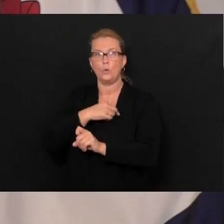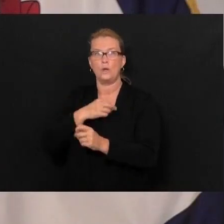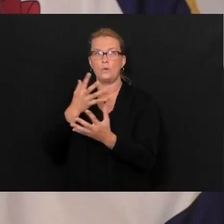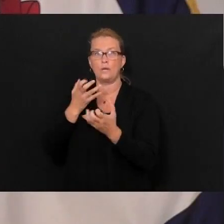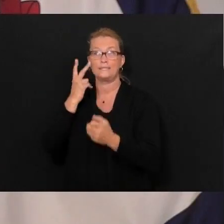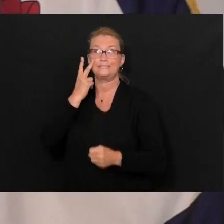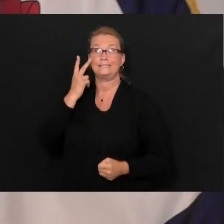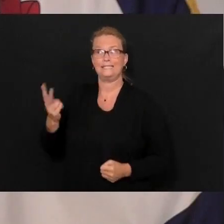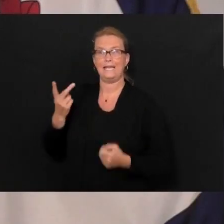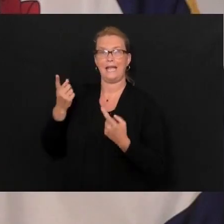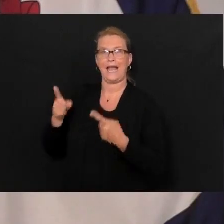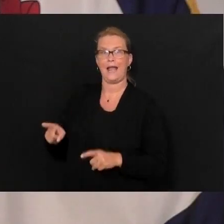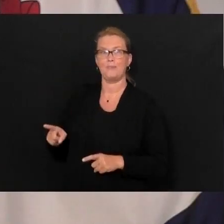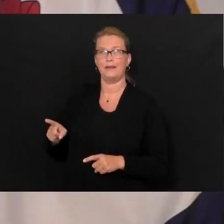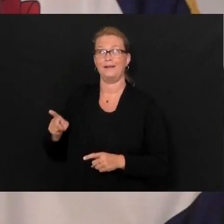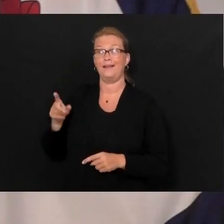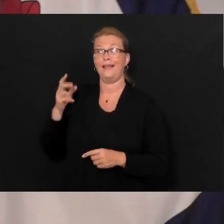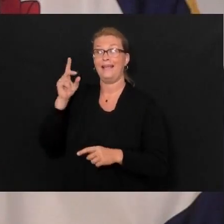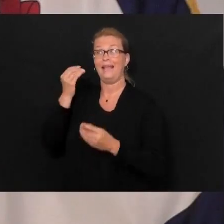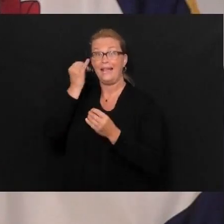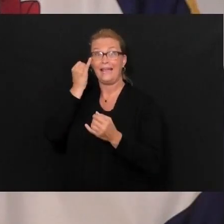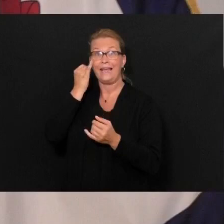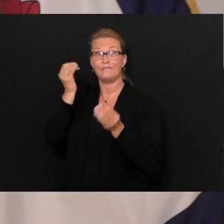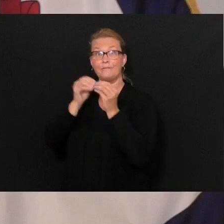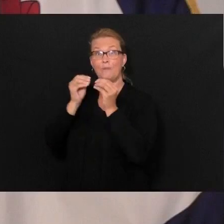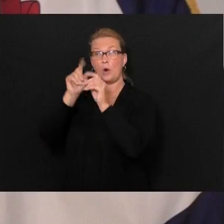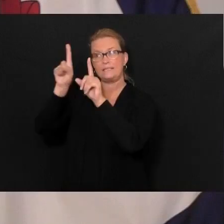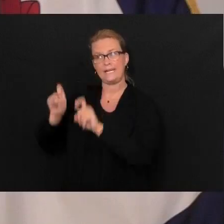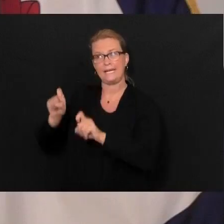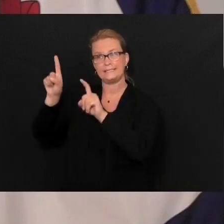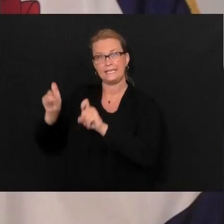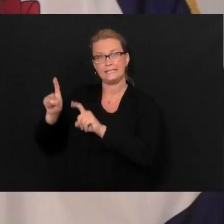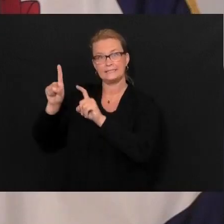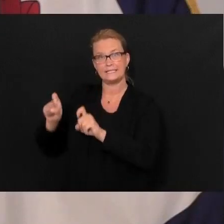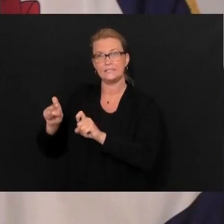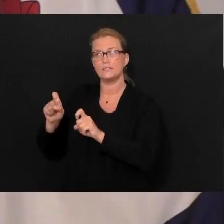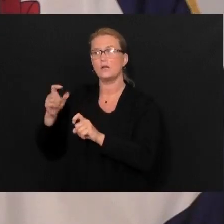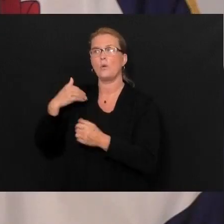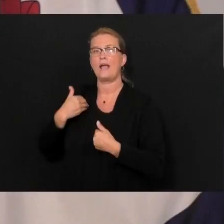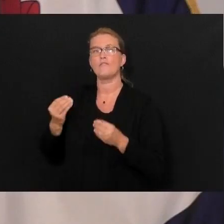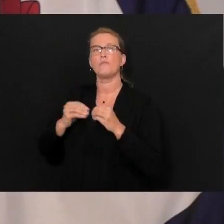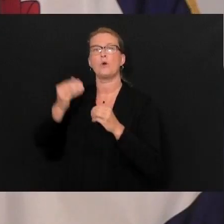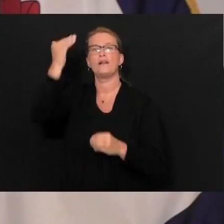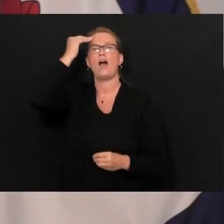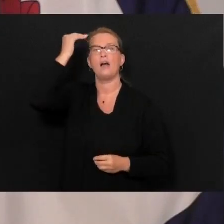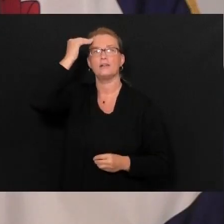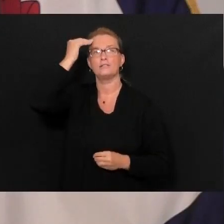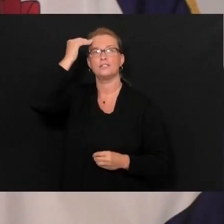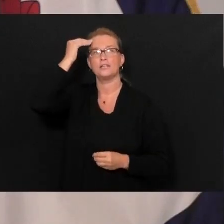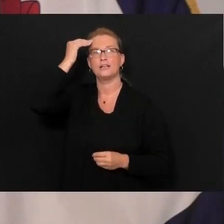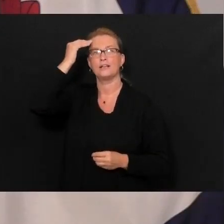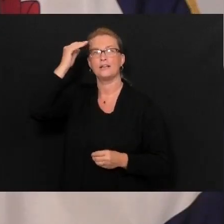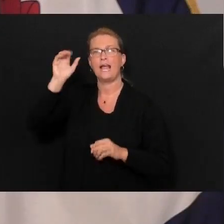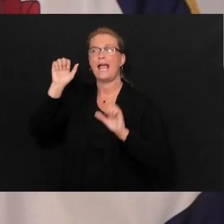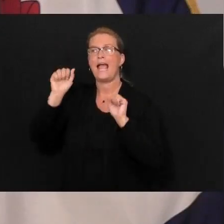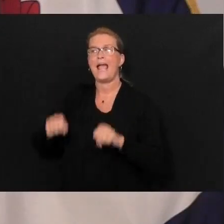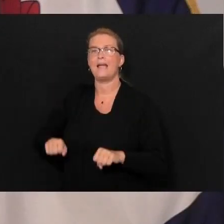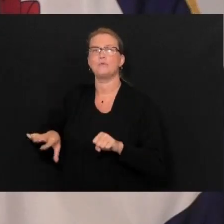have happen, because then we're able to have more and more and more knowledge, and we're able to